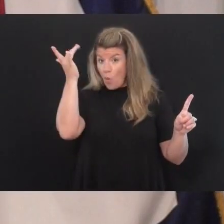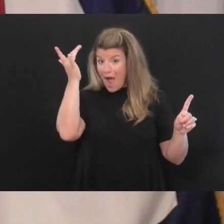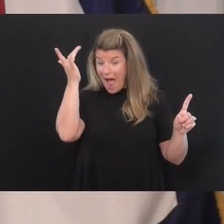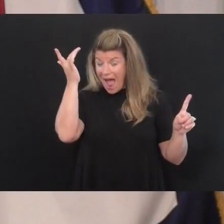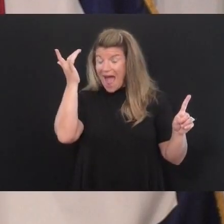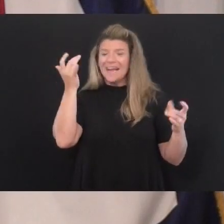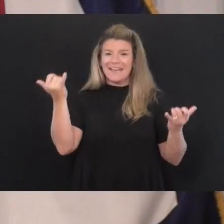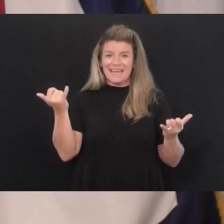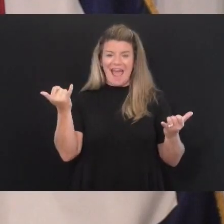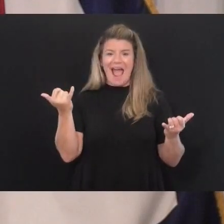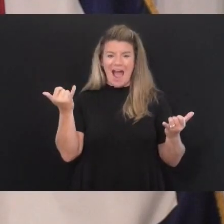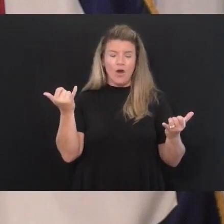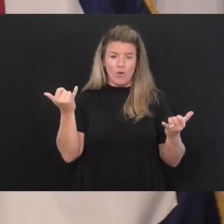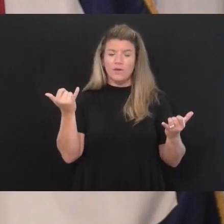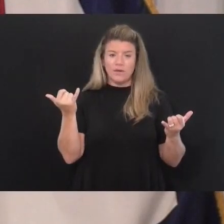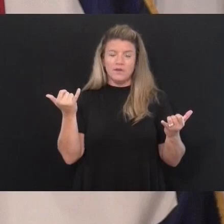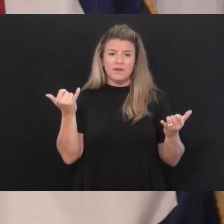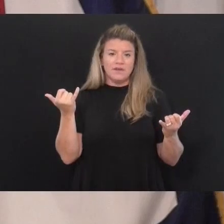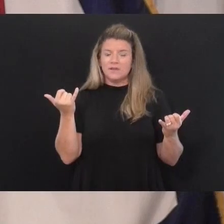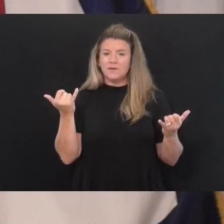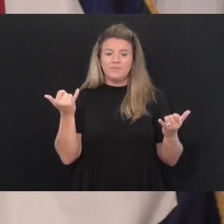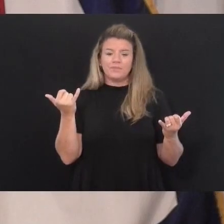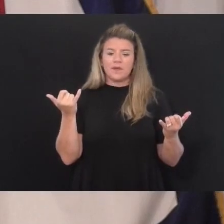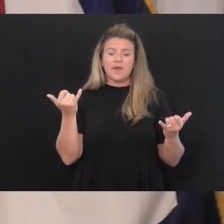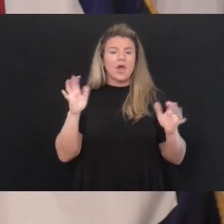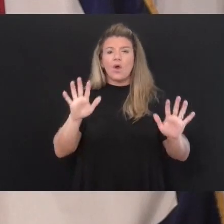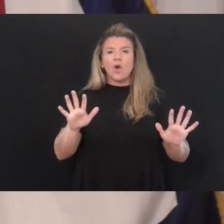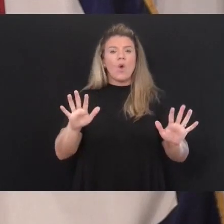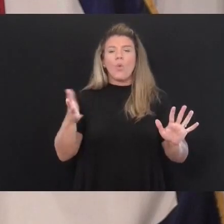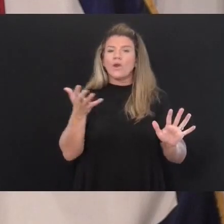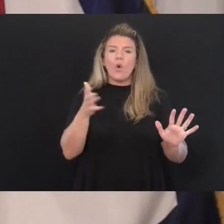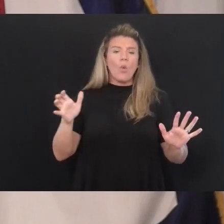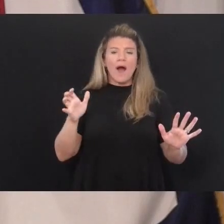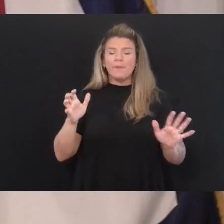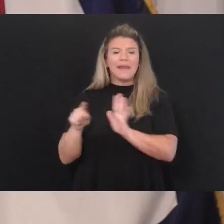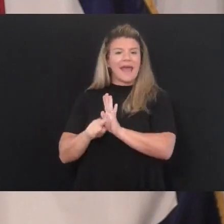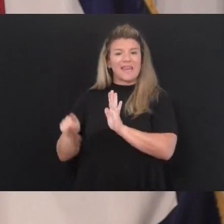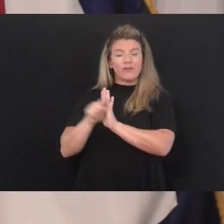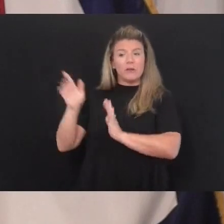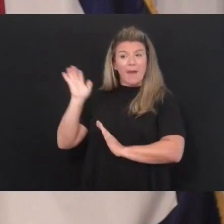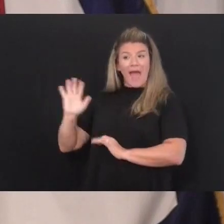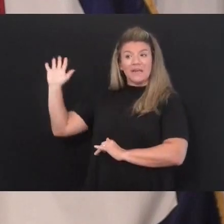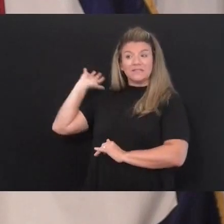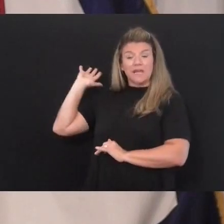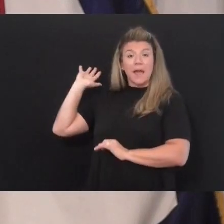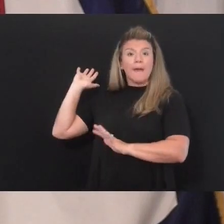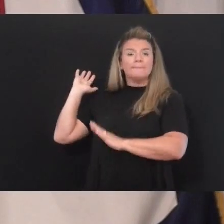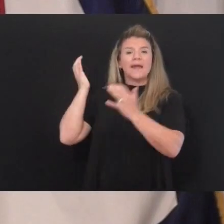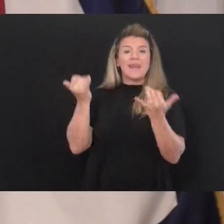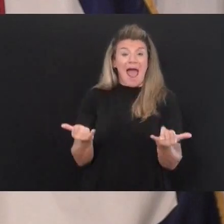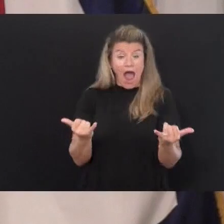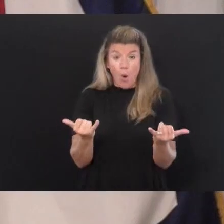wear a mask and everything, some way somebody's going to have to convince Cousin Eddie to wear a mask